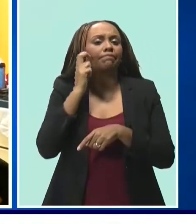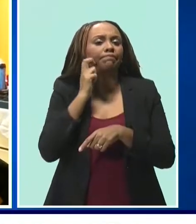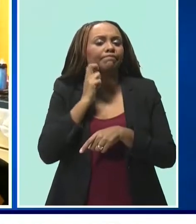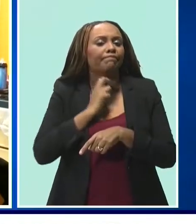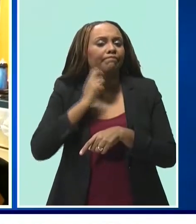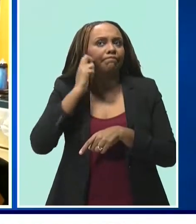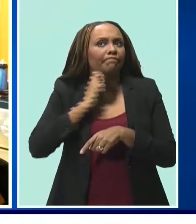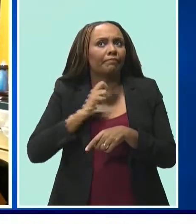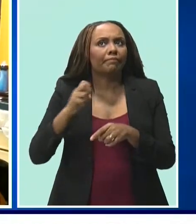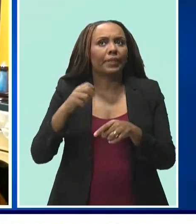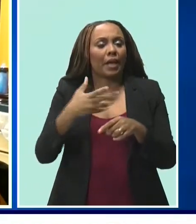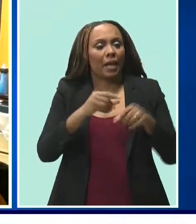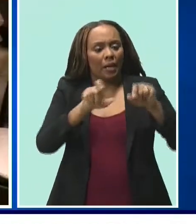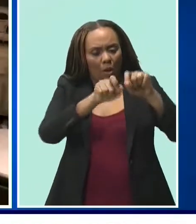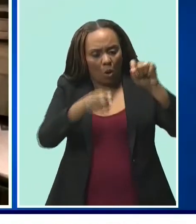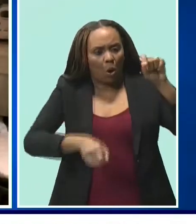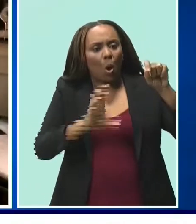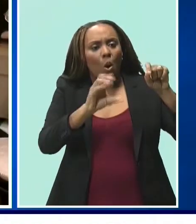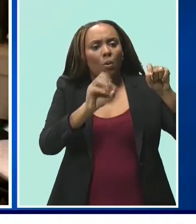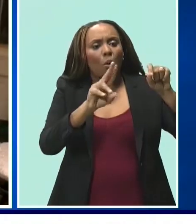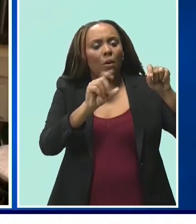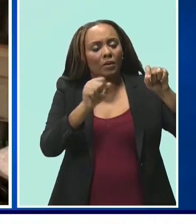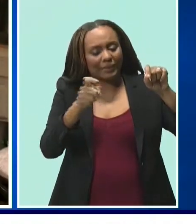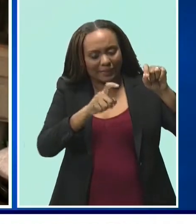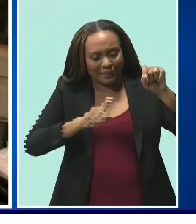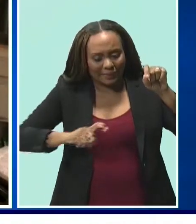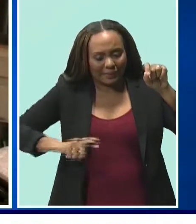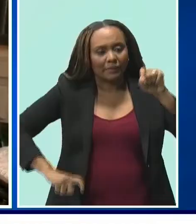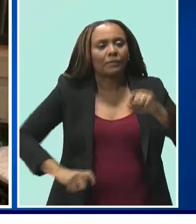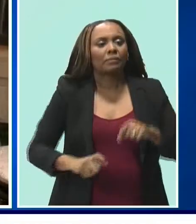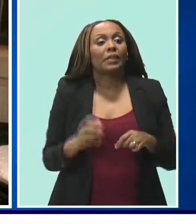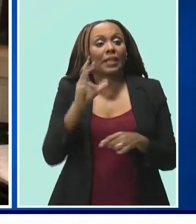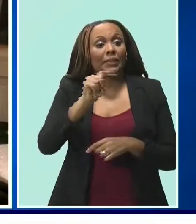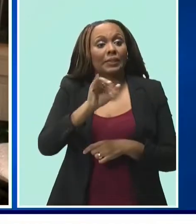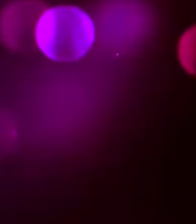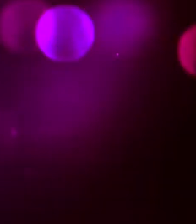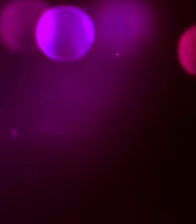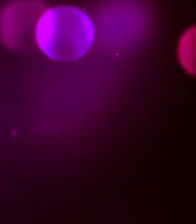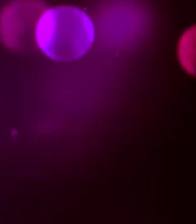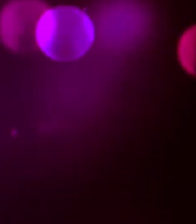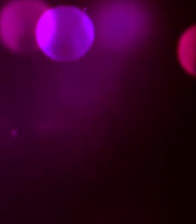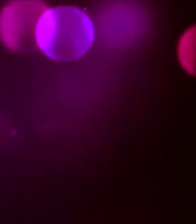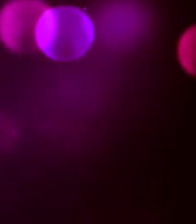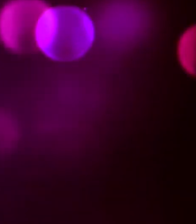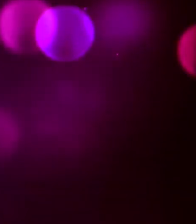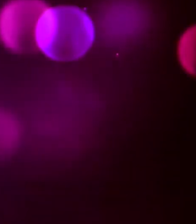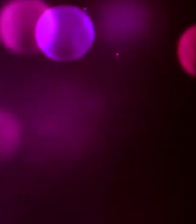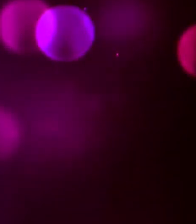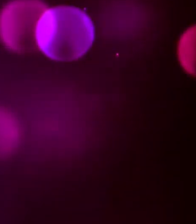don't forget the cords. These are some tips to help you cope with COVID-19.